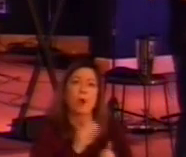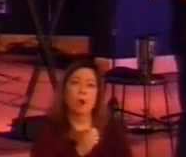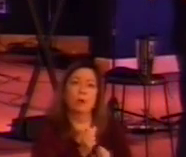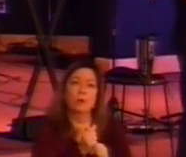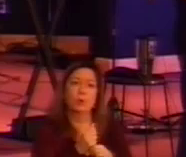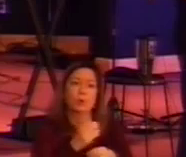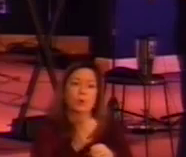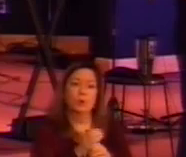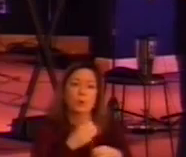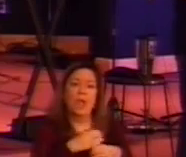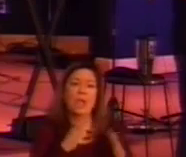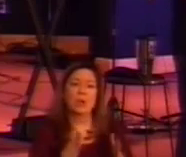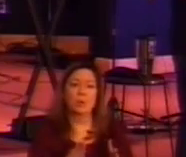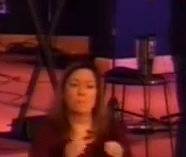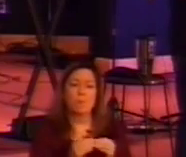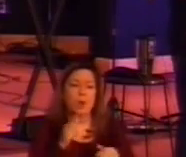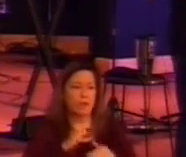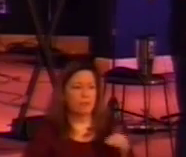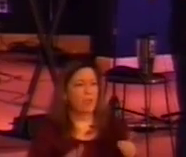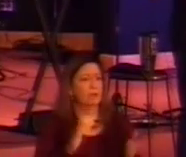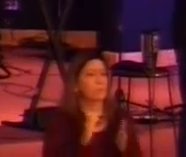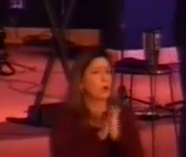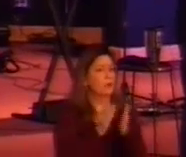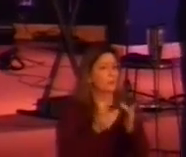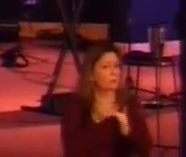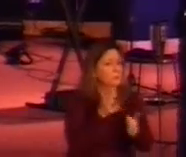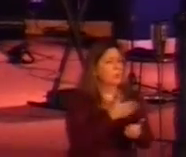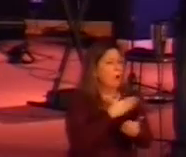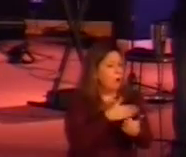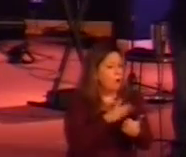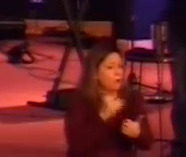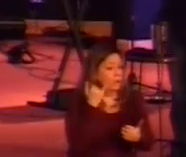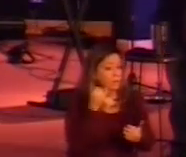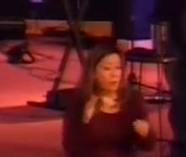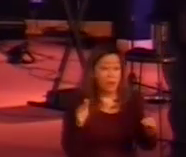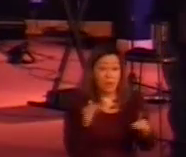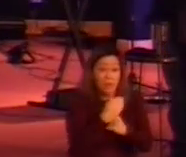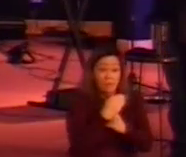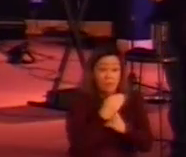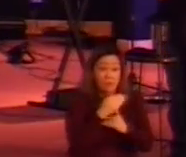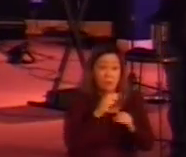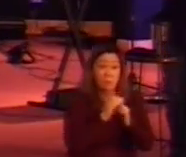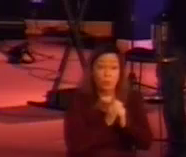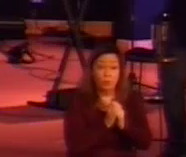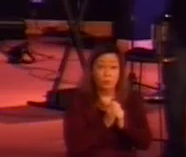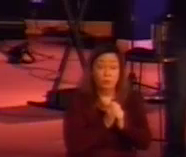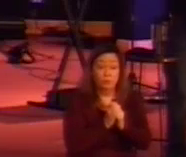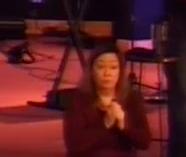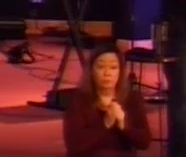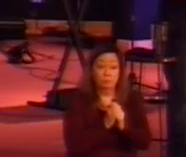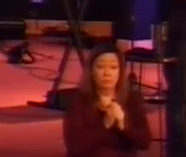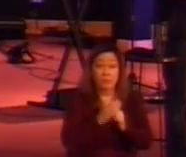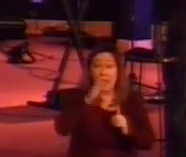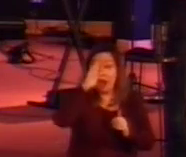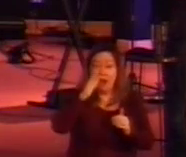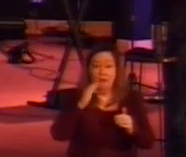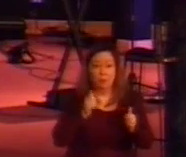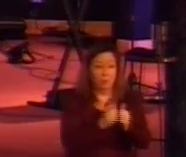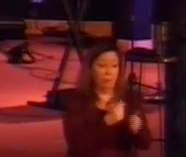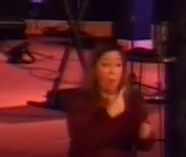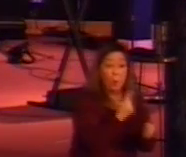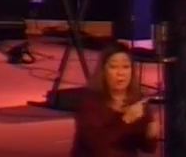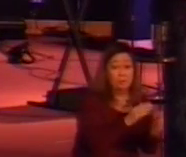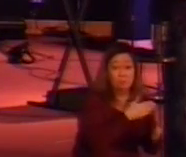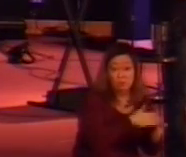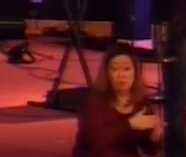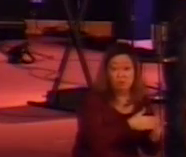much more than just praise through song. See, if you limit your worship to God to just music, you create